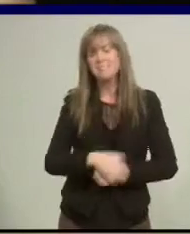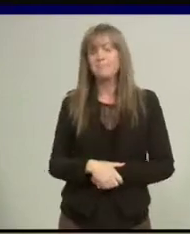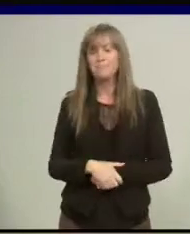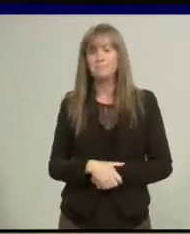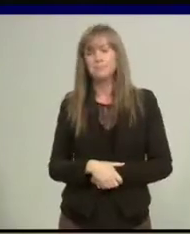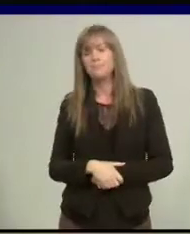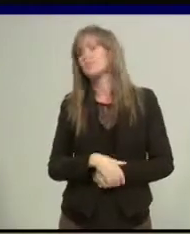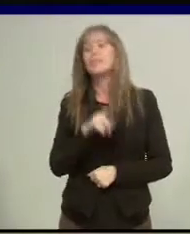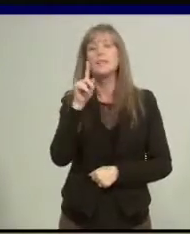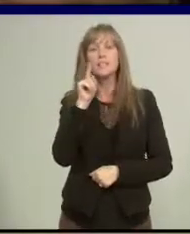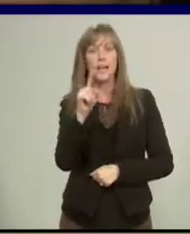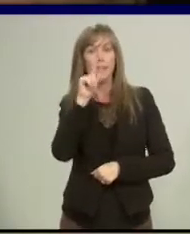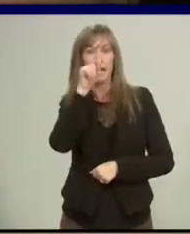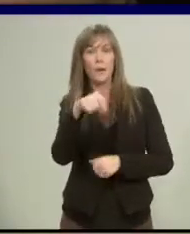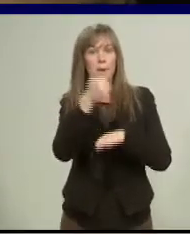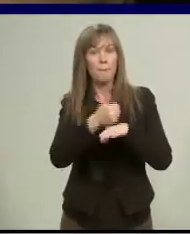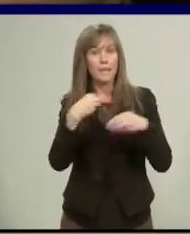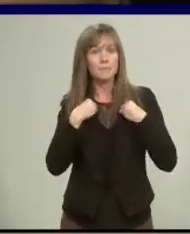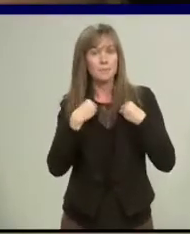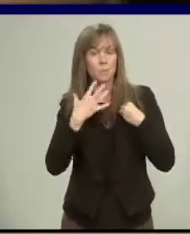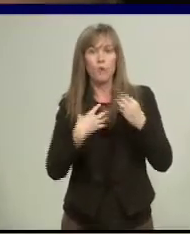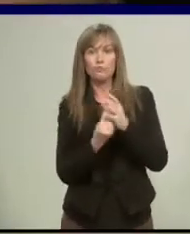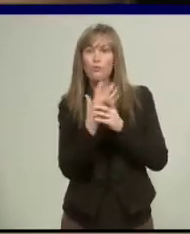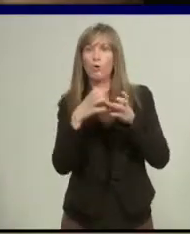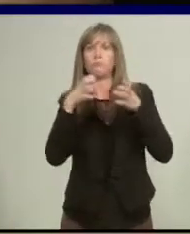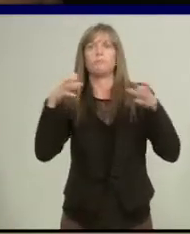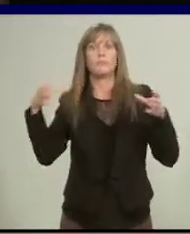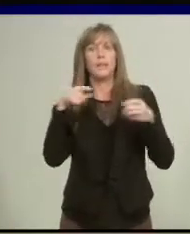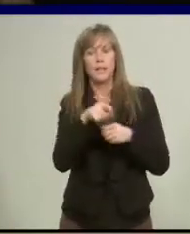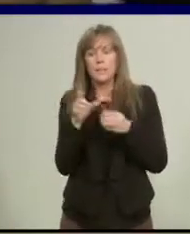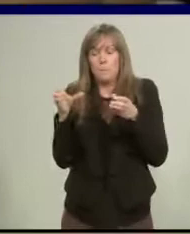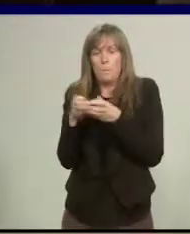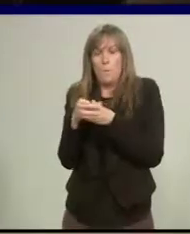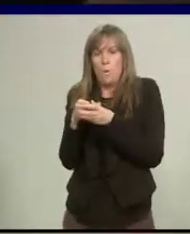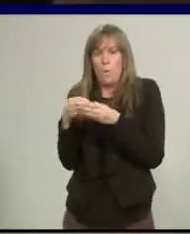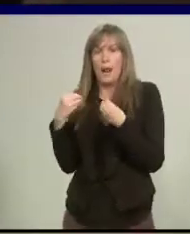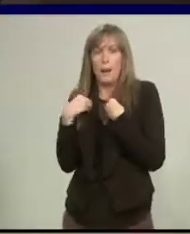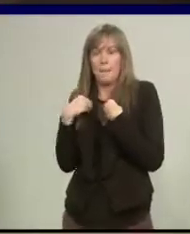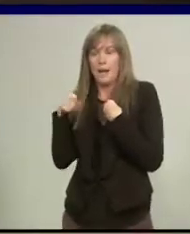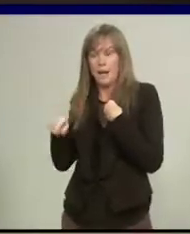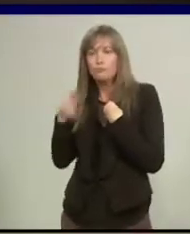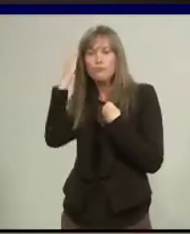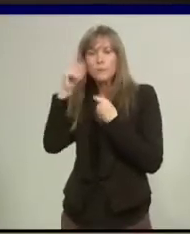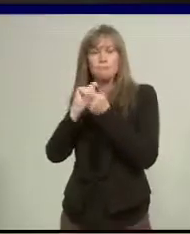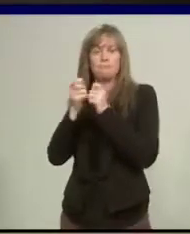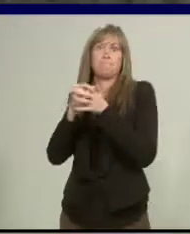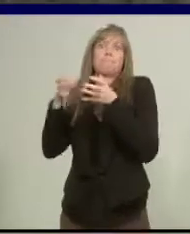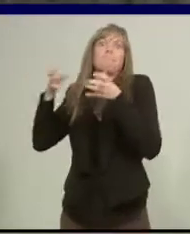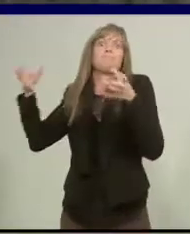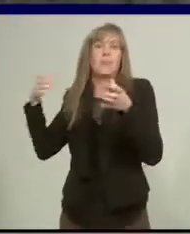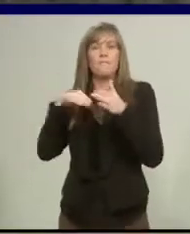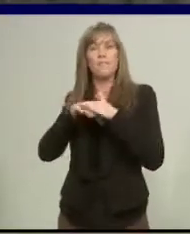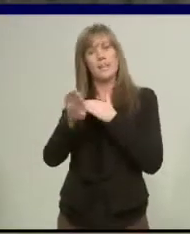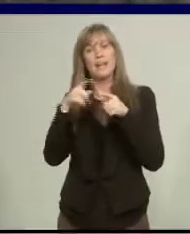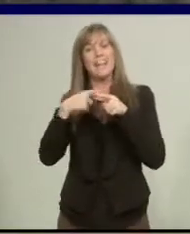their Kiwi-based business continue to grow, their dream for the small-town company is to become big in the knitwear industry.